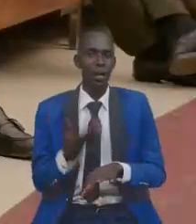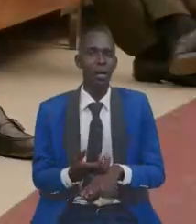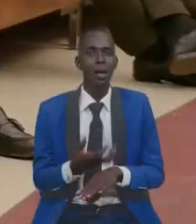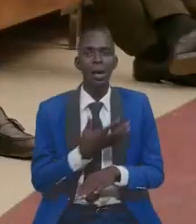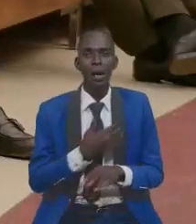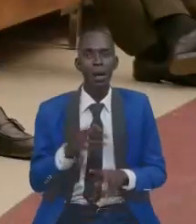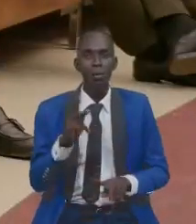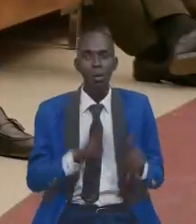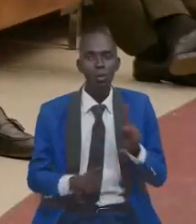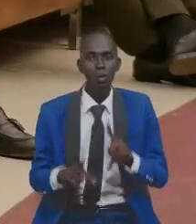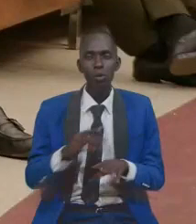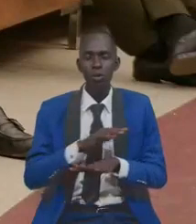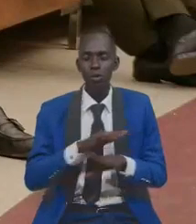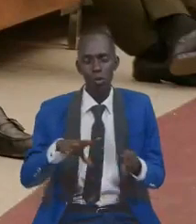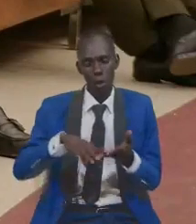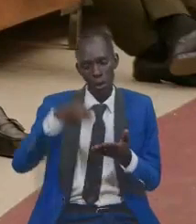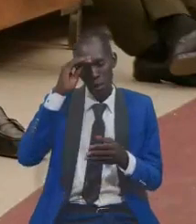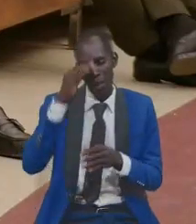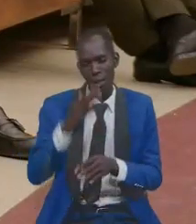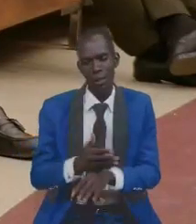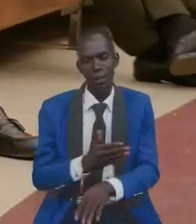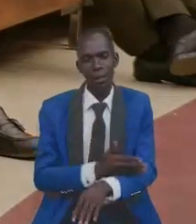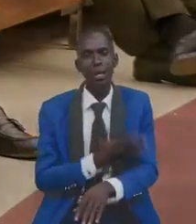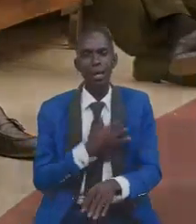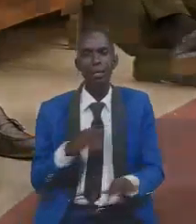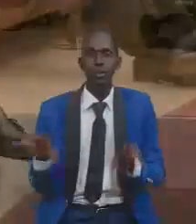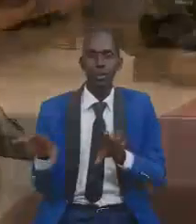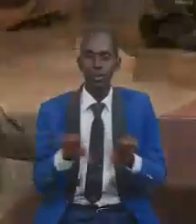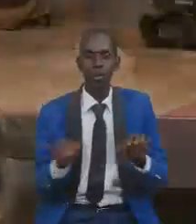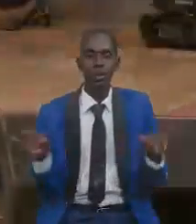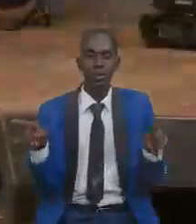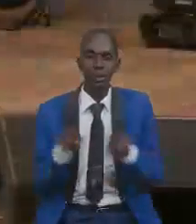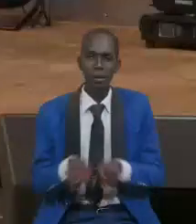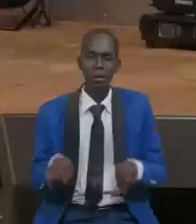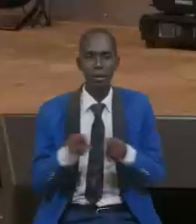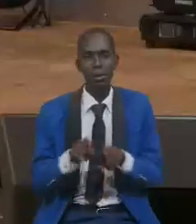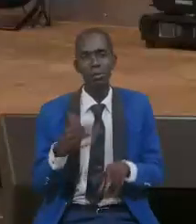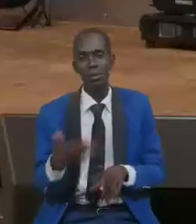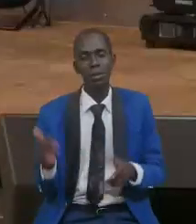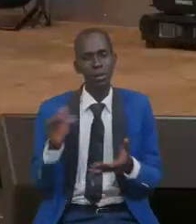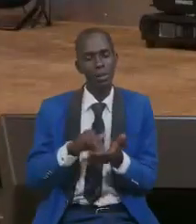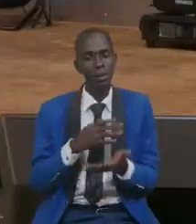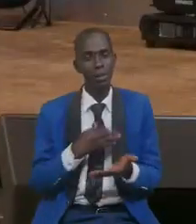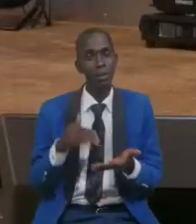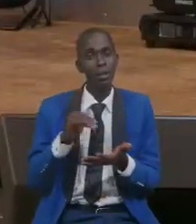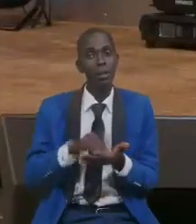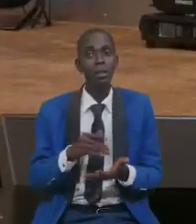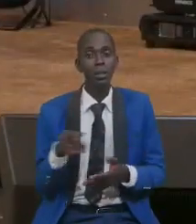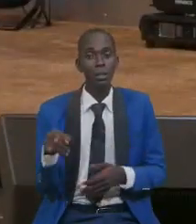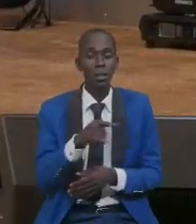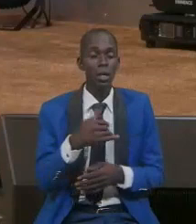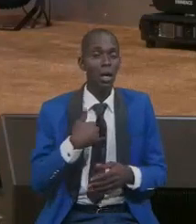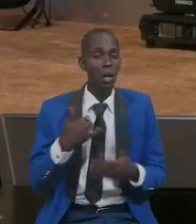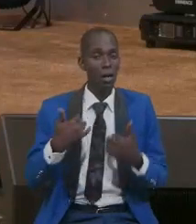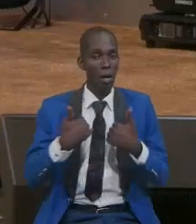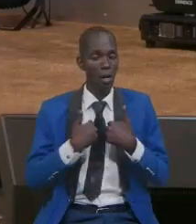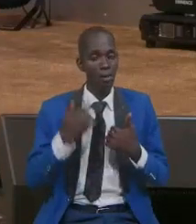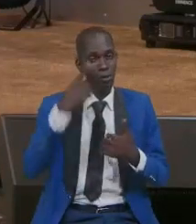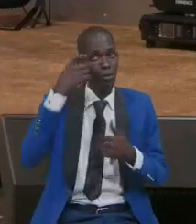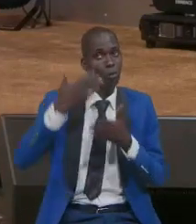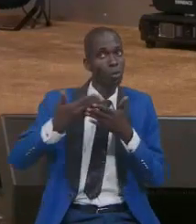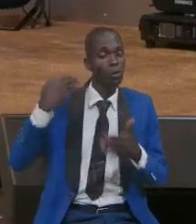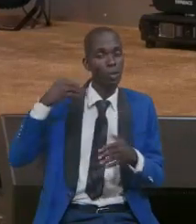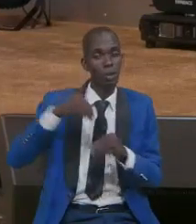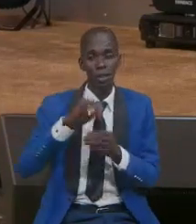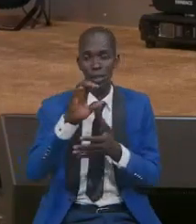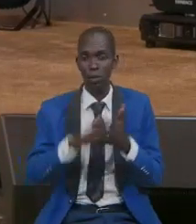not learn their lessons, and they do the same thing over and over again. He had had a dream in chapter 2. He